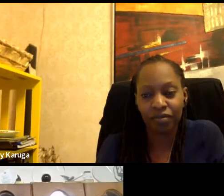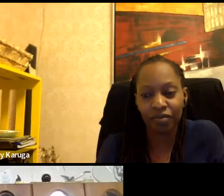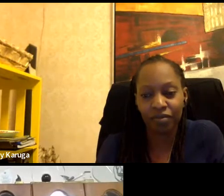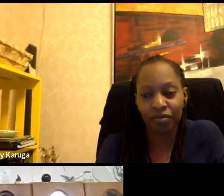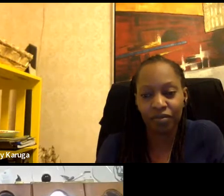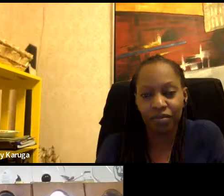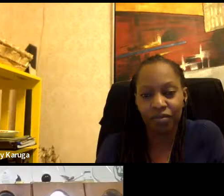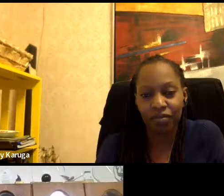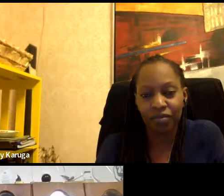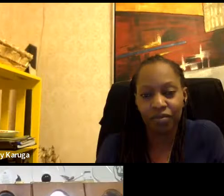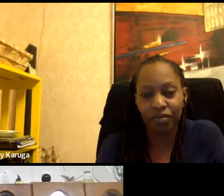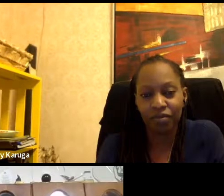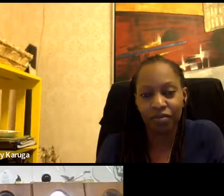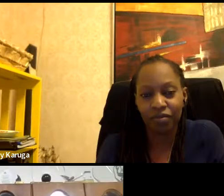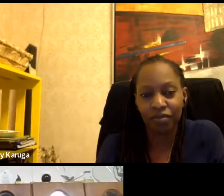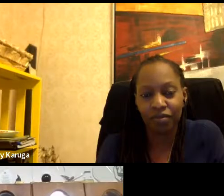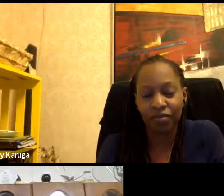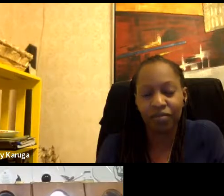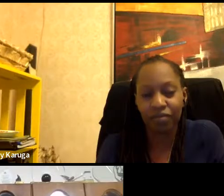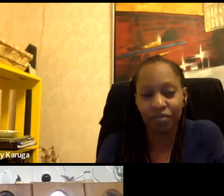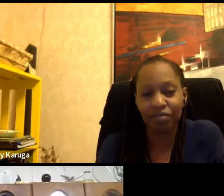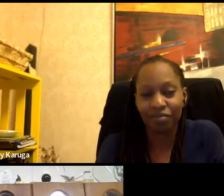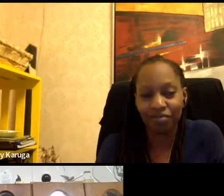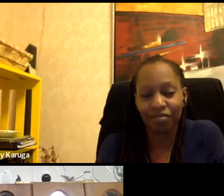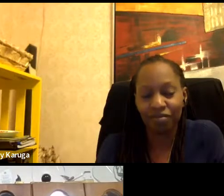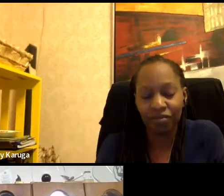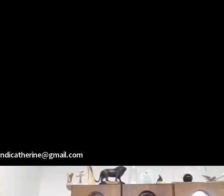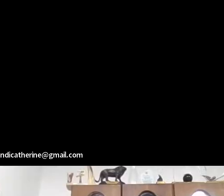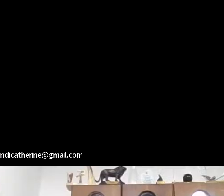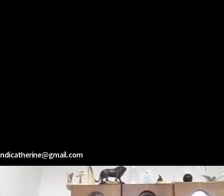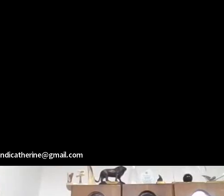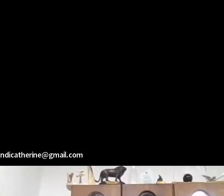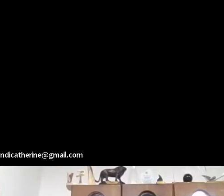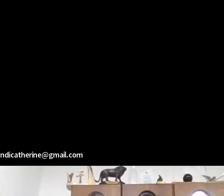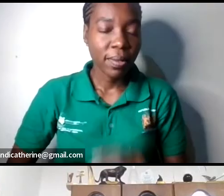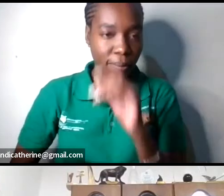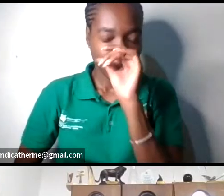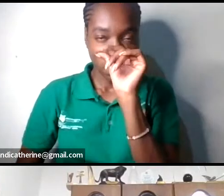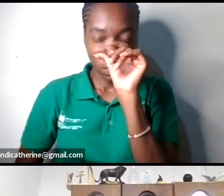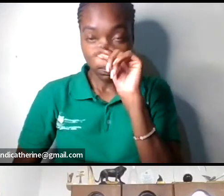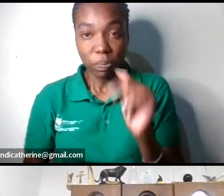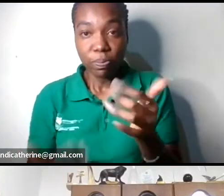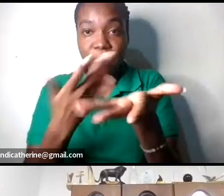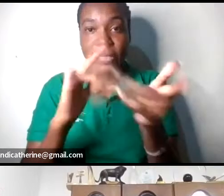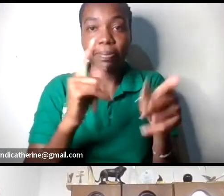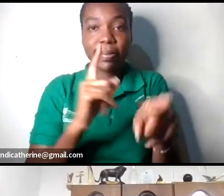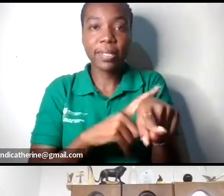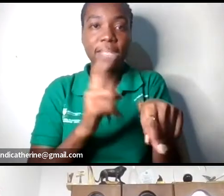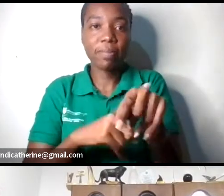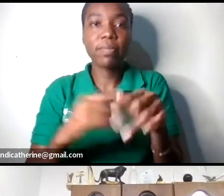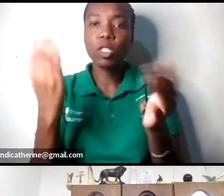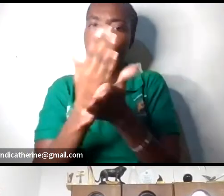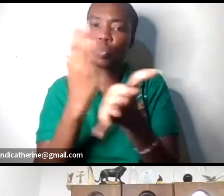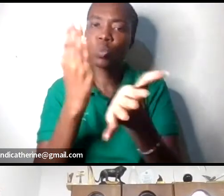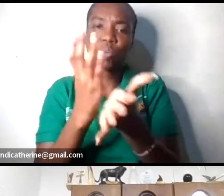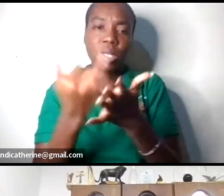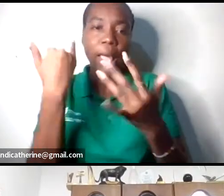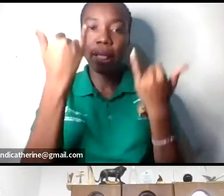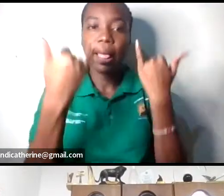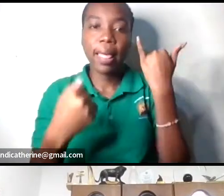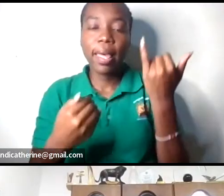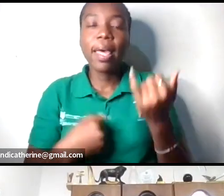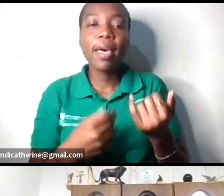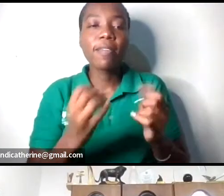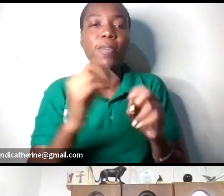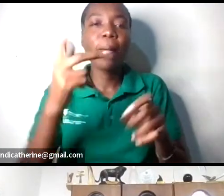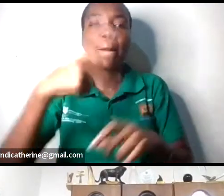partnership, but we really don't know what that means, in all honesty. Sometimes we honestly have no idea what PPPP